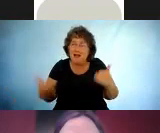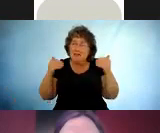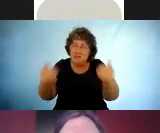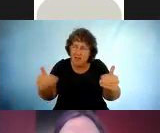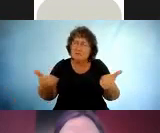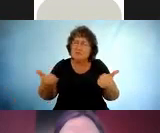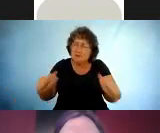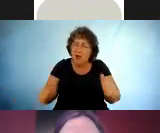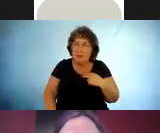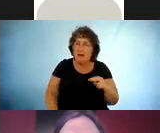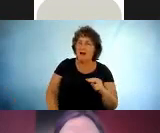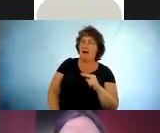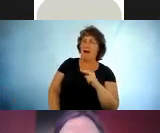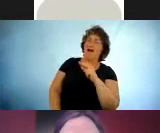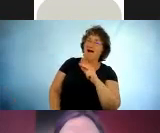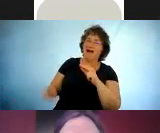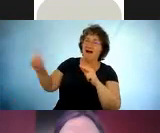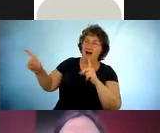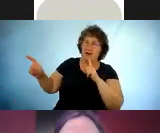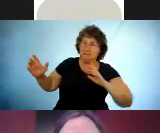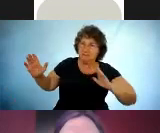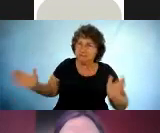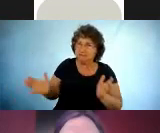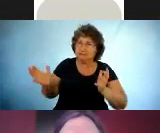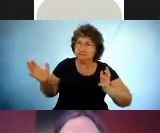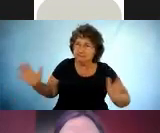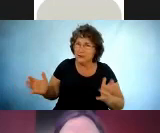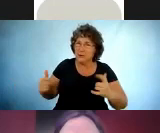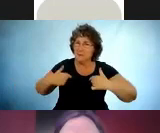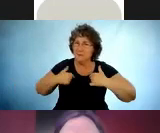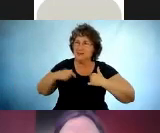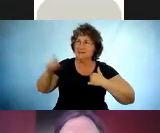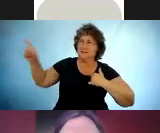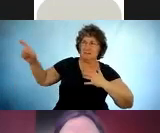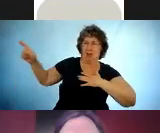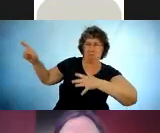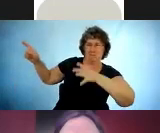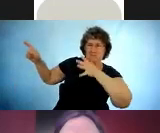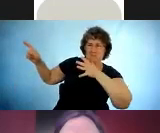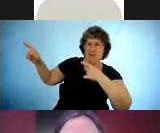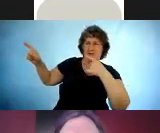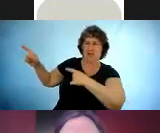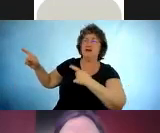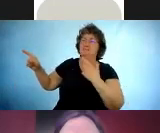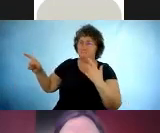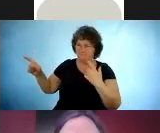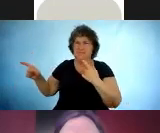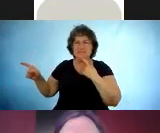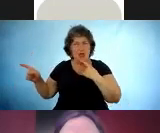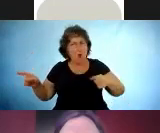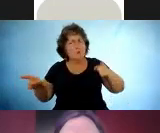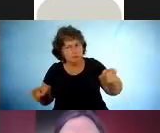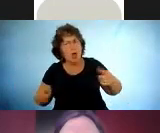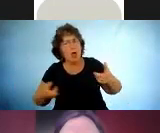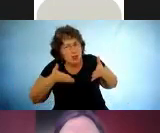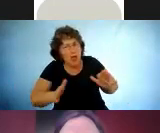were new fans of mine, and my mother, who must have been there the whole time, game demands I be given one shot